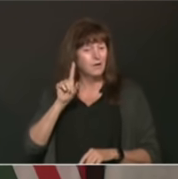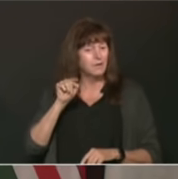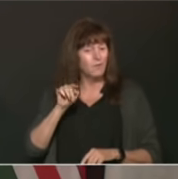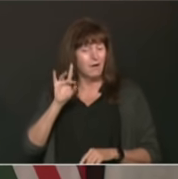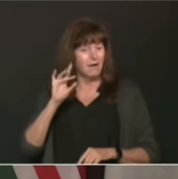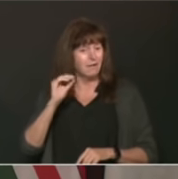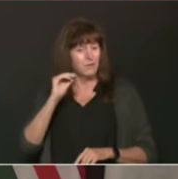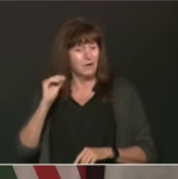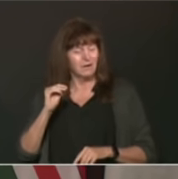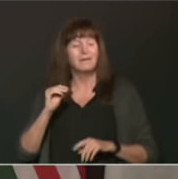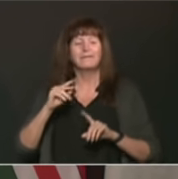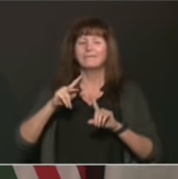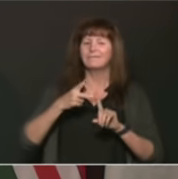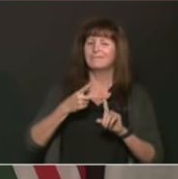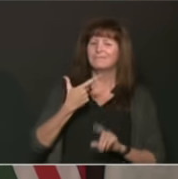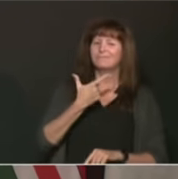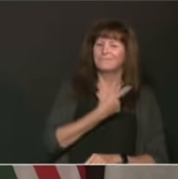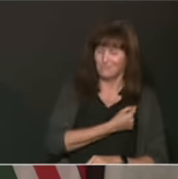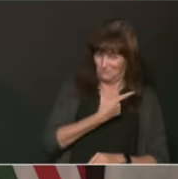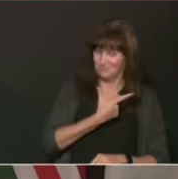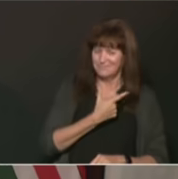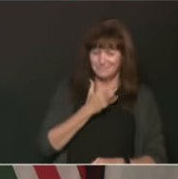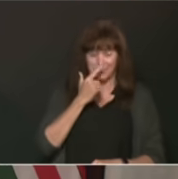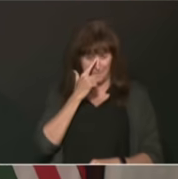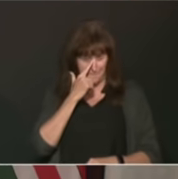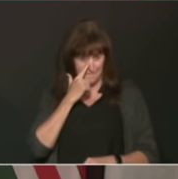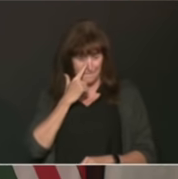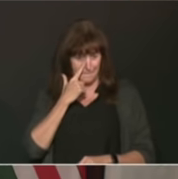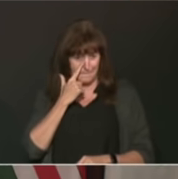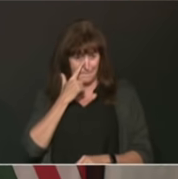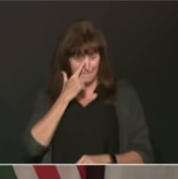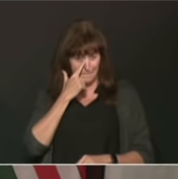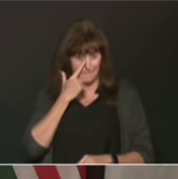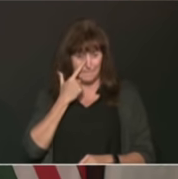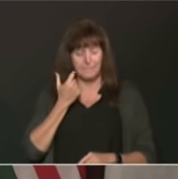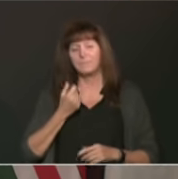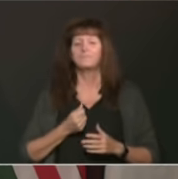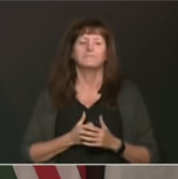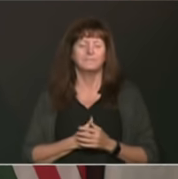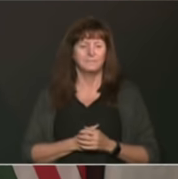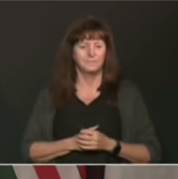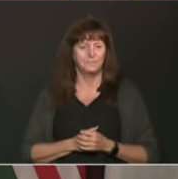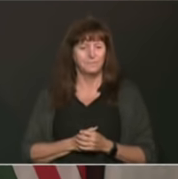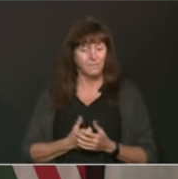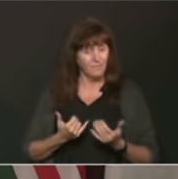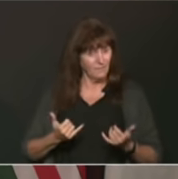81.8% have 2 doses of a COVID-19 vaccine. A total of